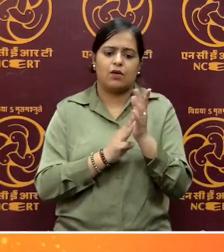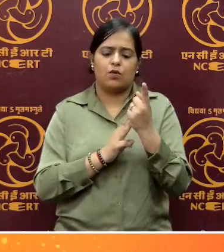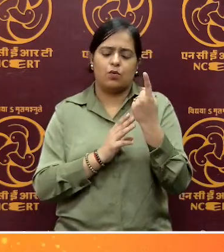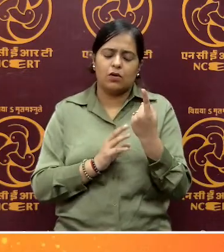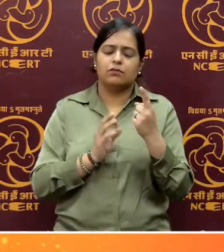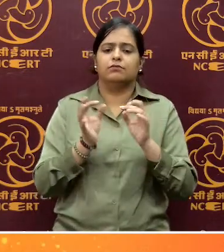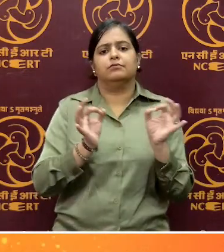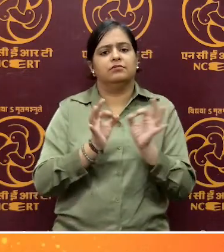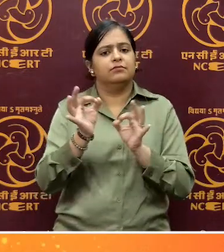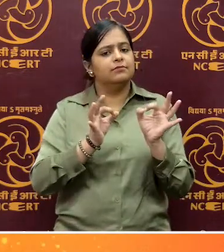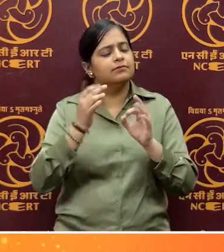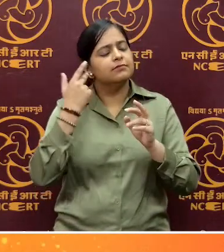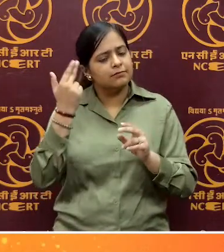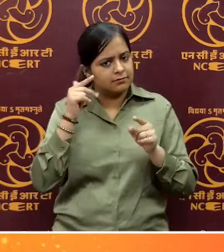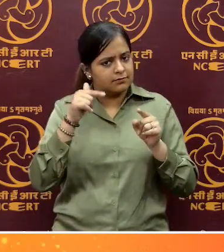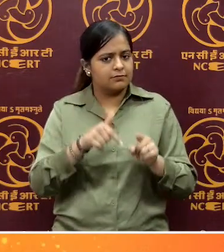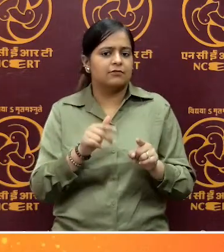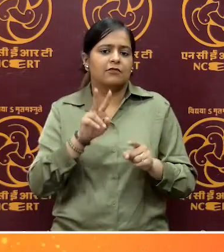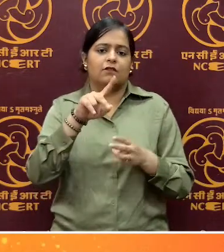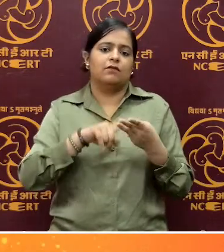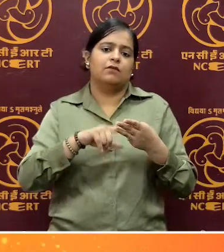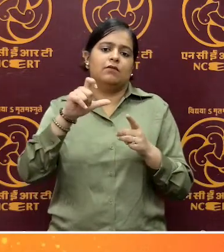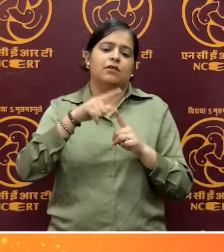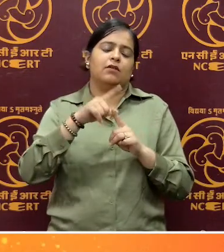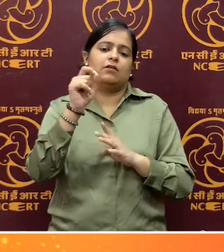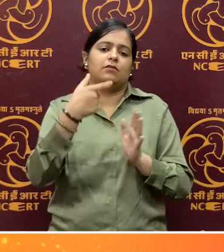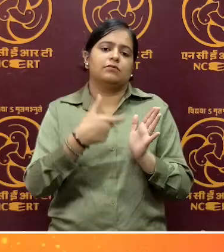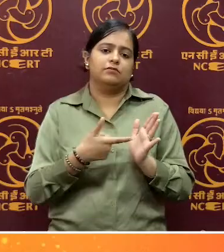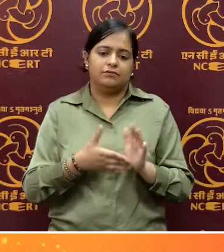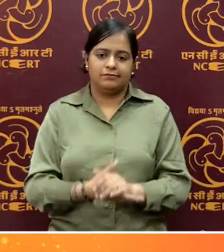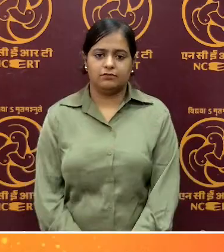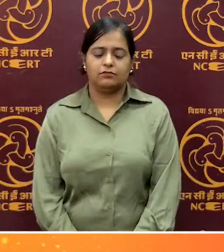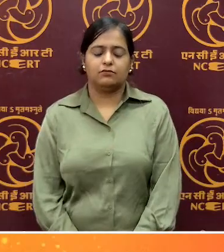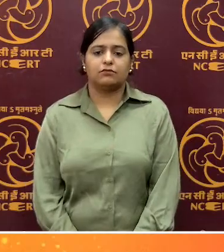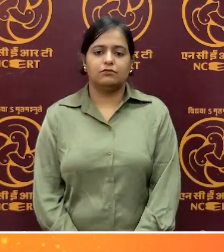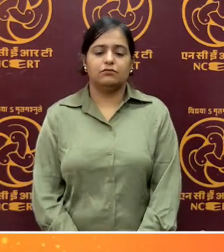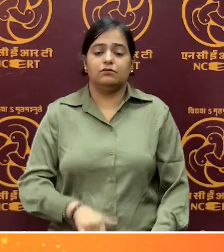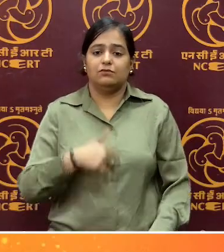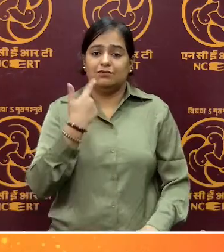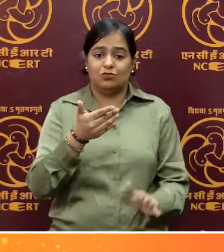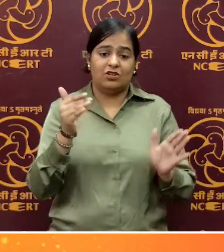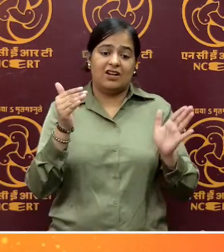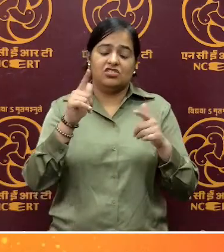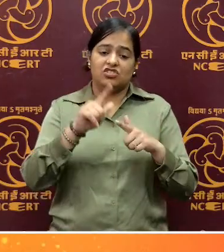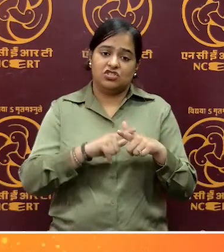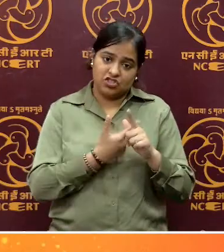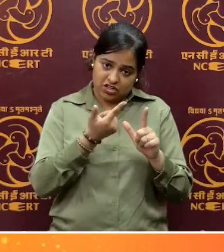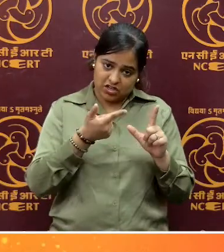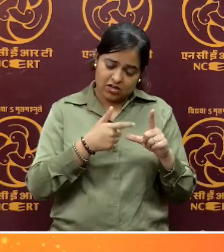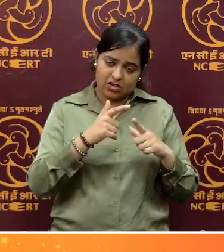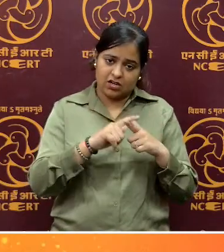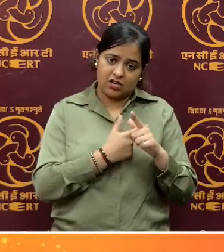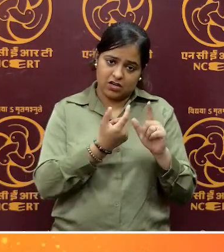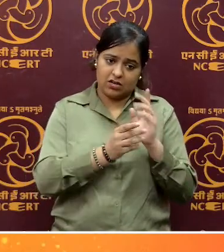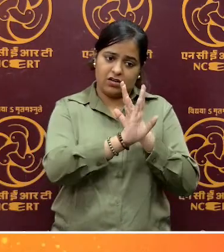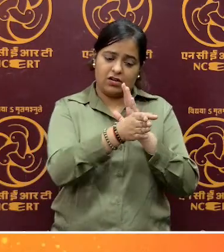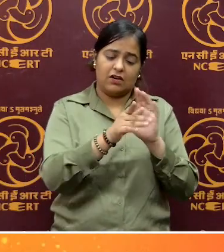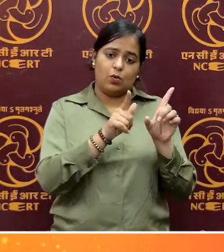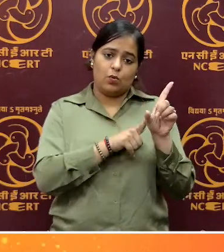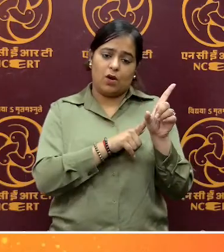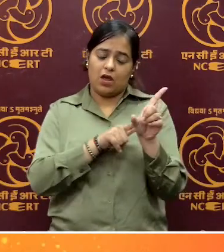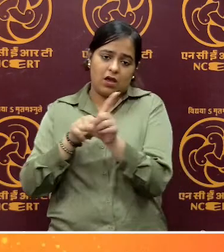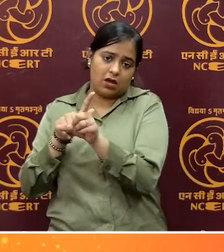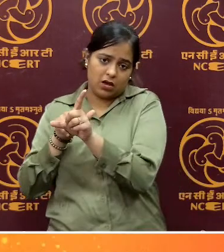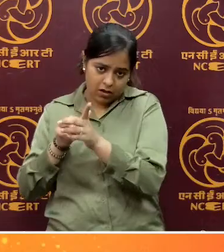explained this in terms of a vector. Likewise, we have j in the direction of y